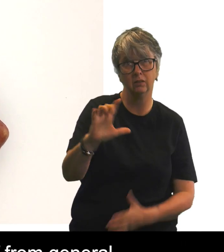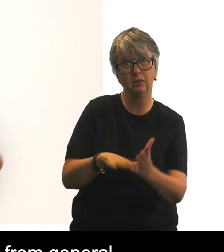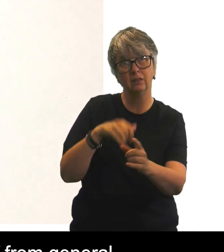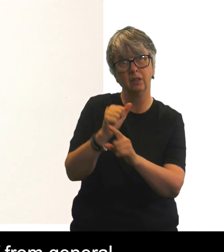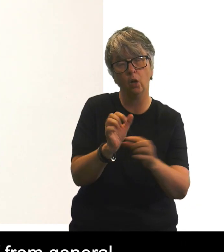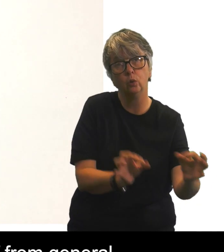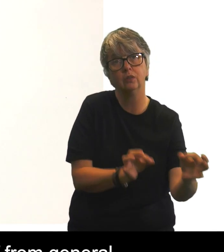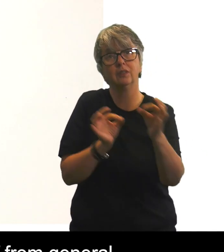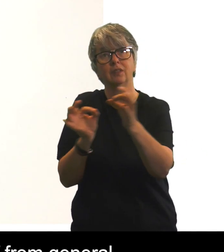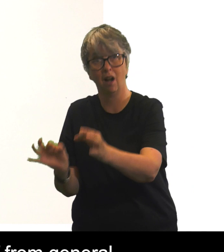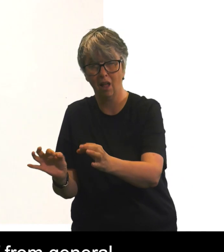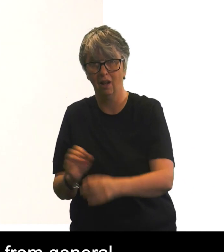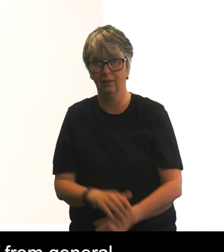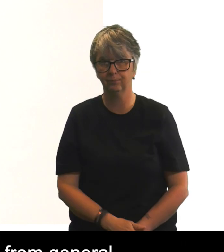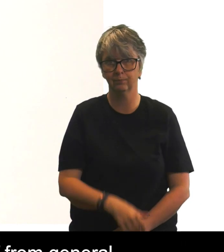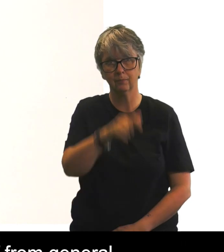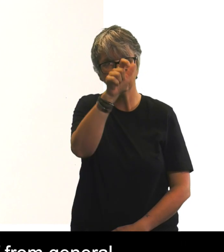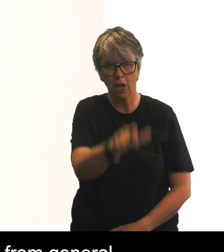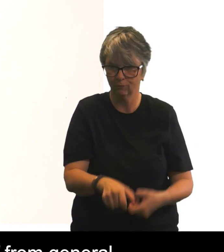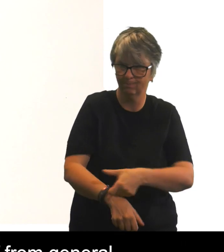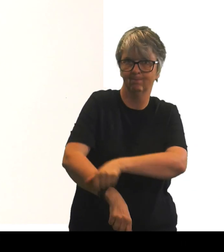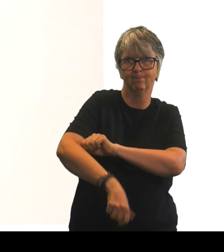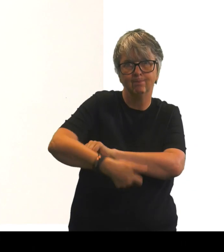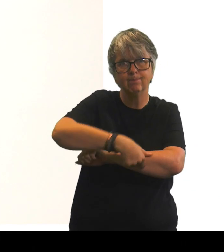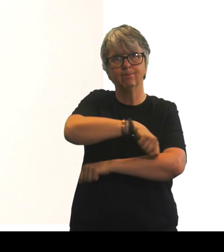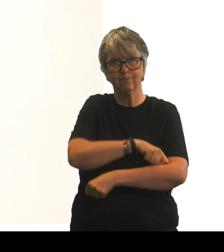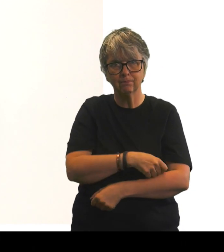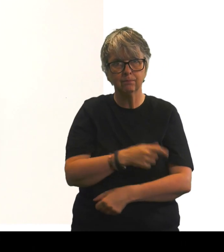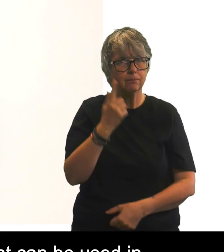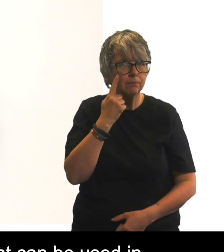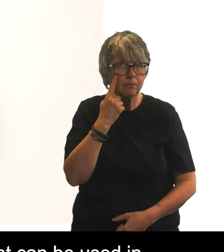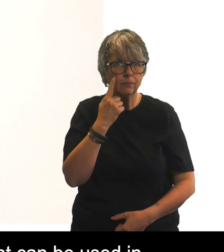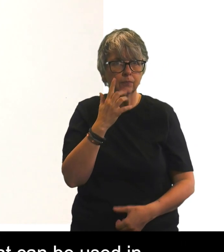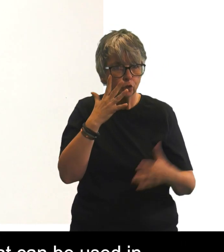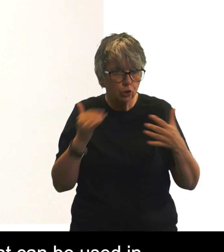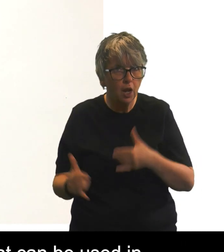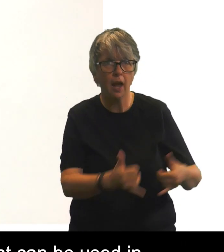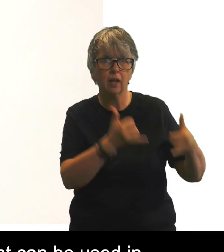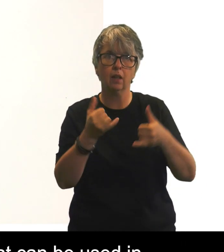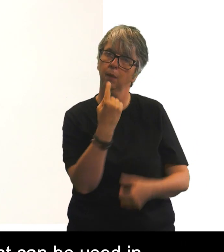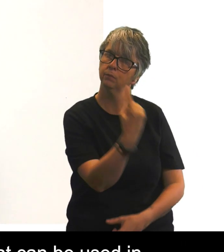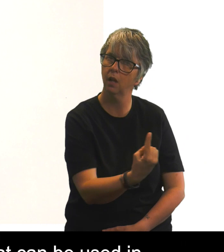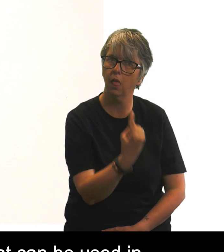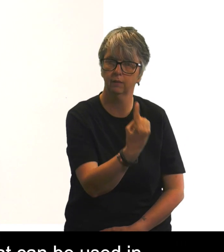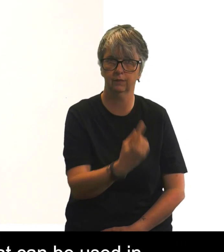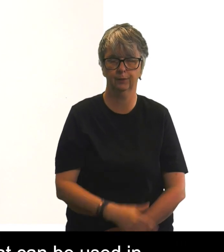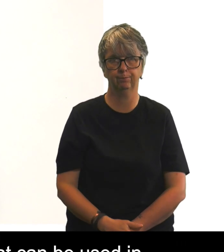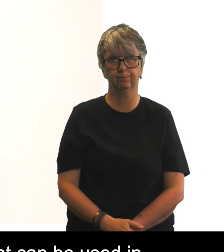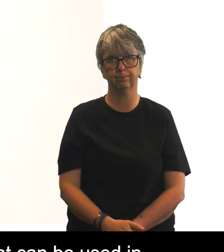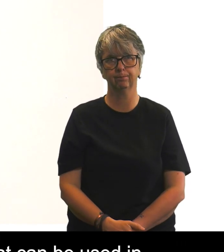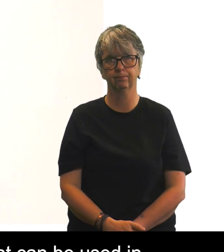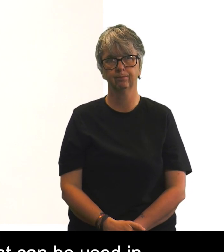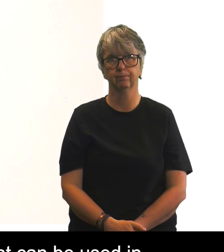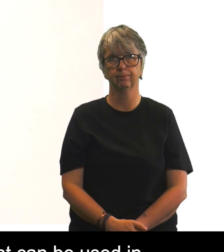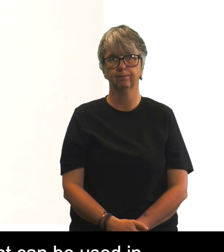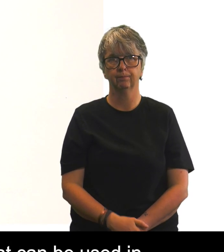and staff from general practice surgeries to develop SNAP. SNAP is a safety netting tool that can be used in